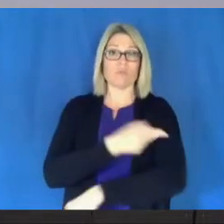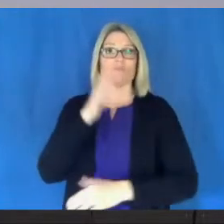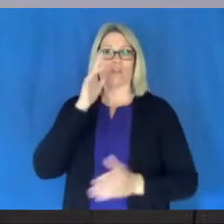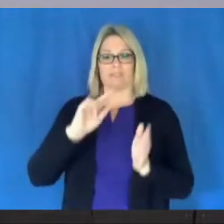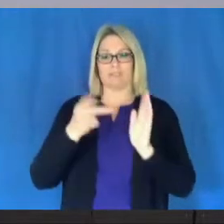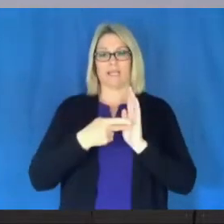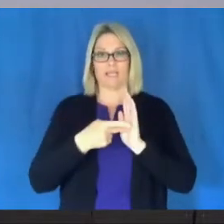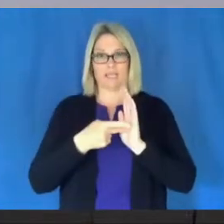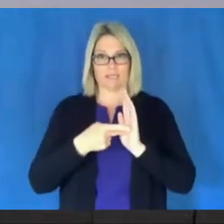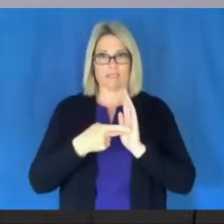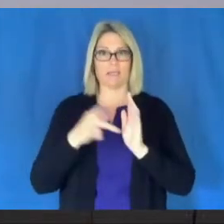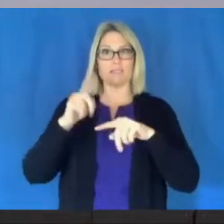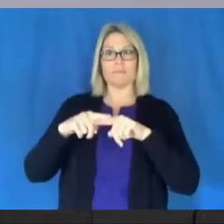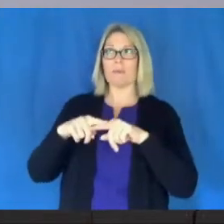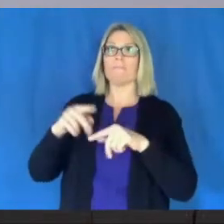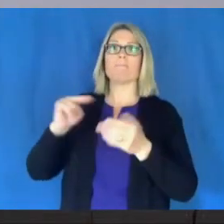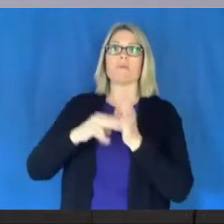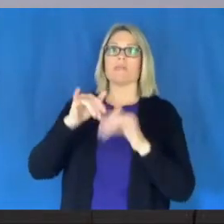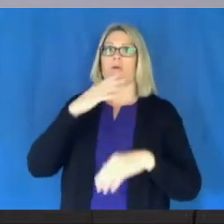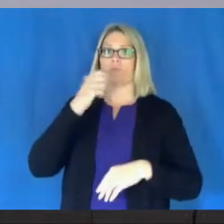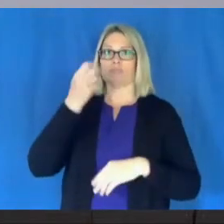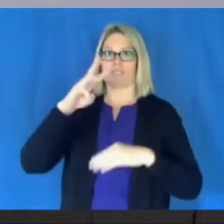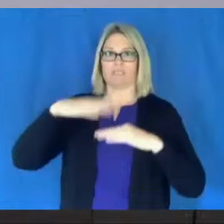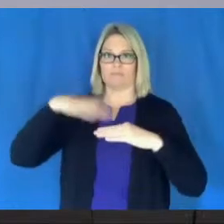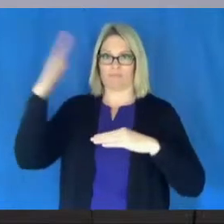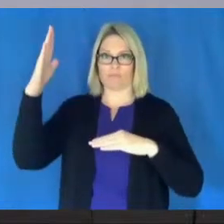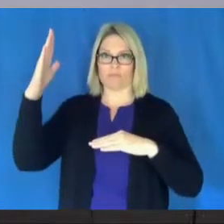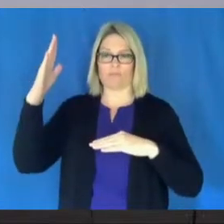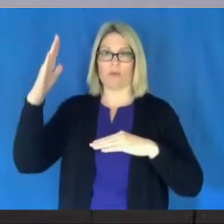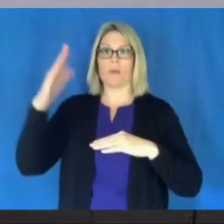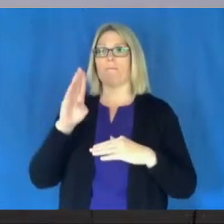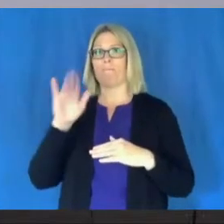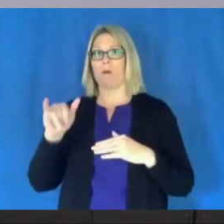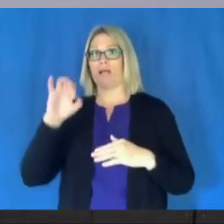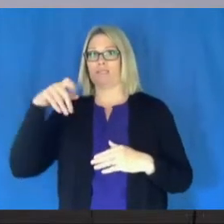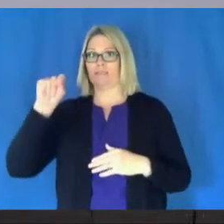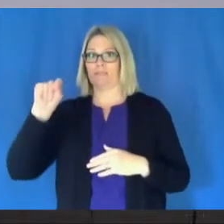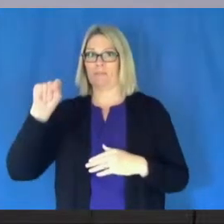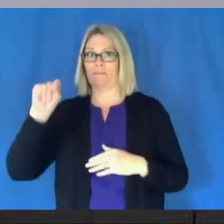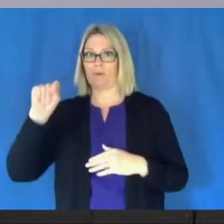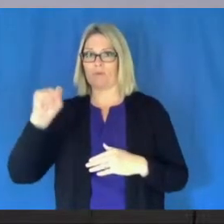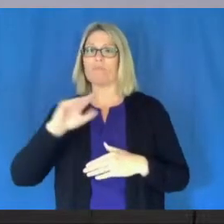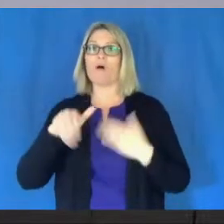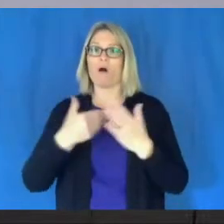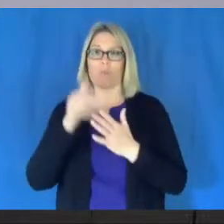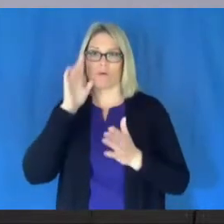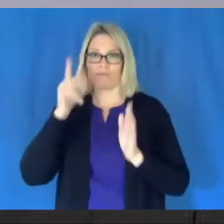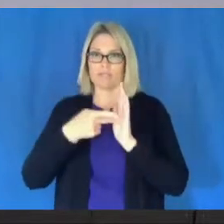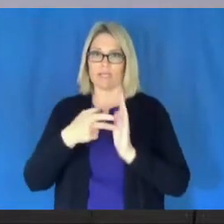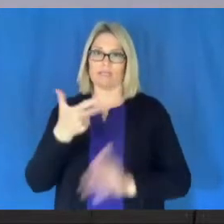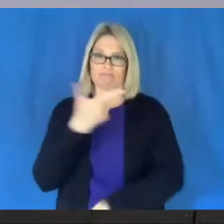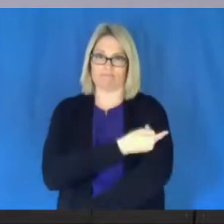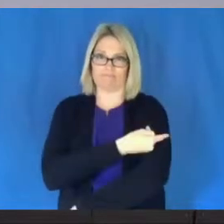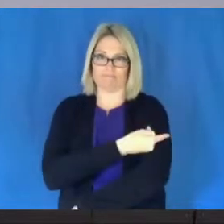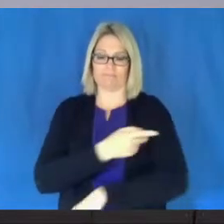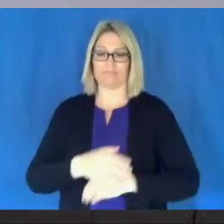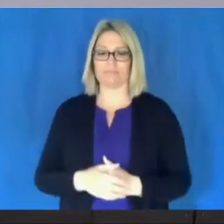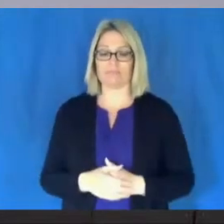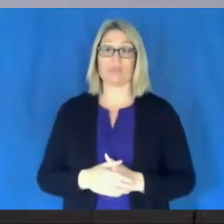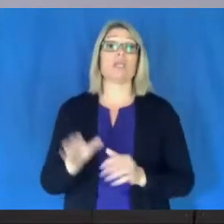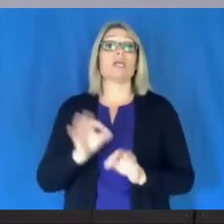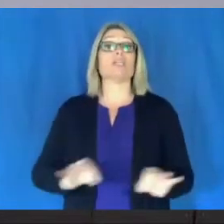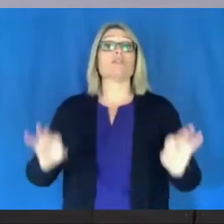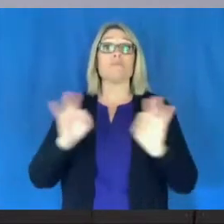to those over 16 years of age and older by September. It is important that everyone receive